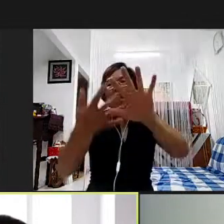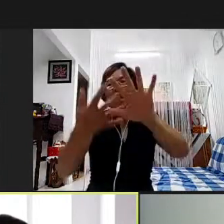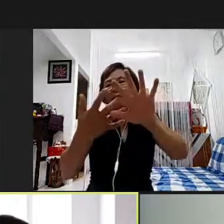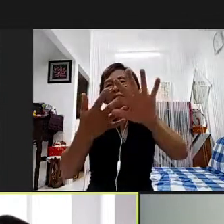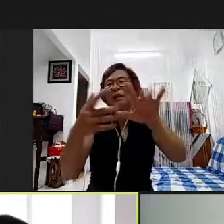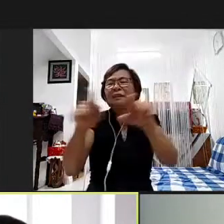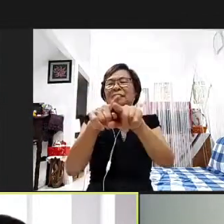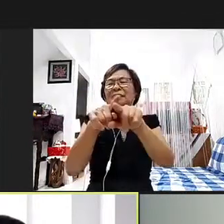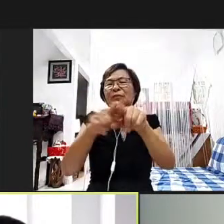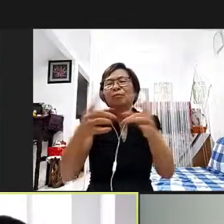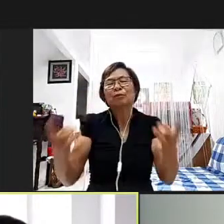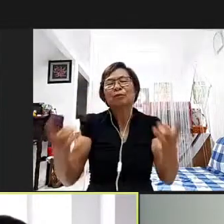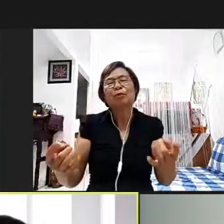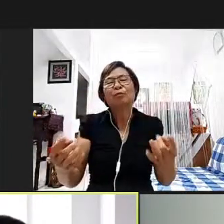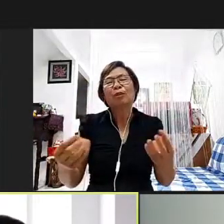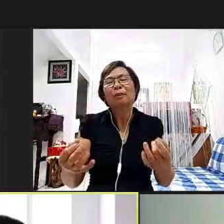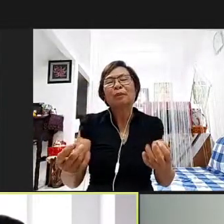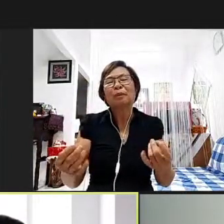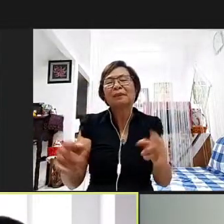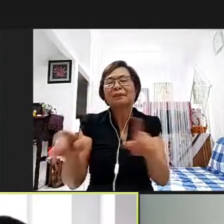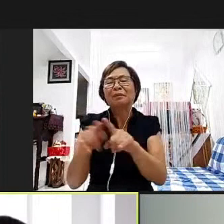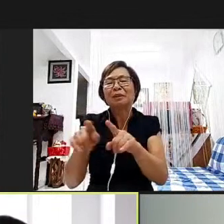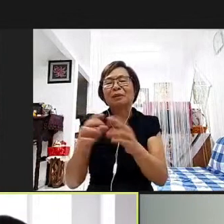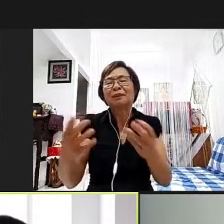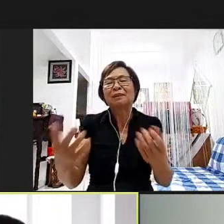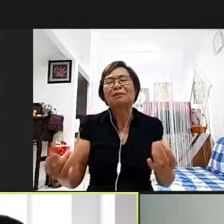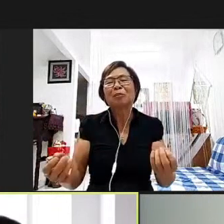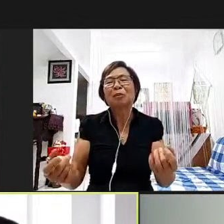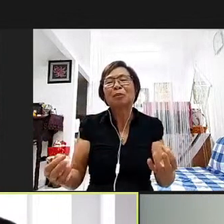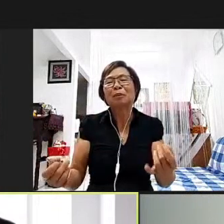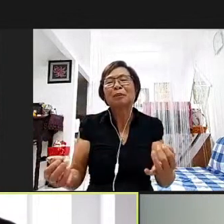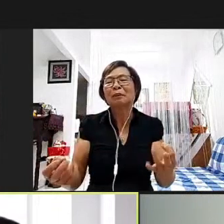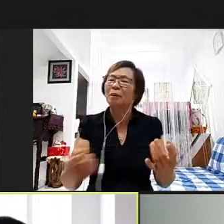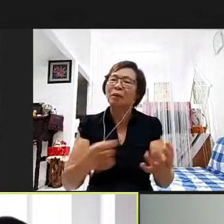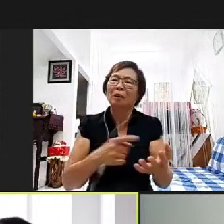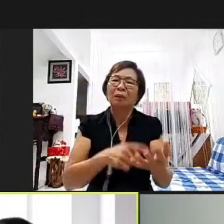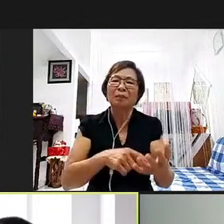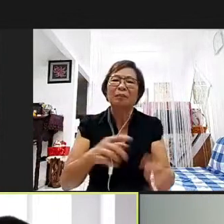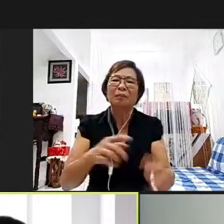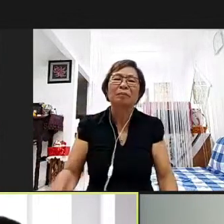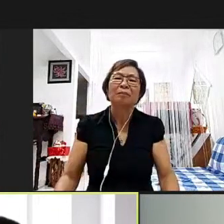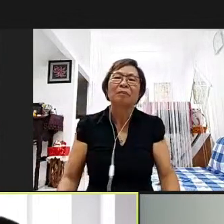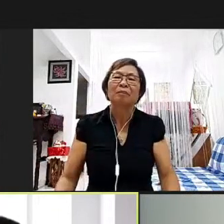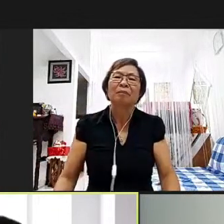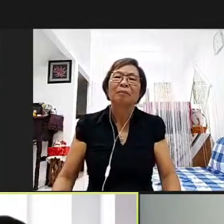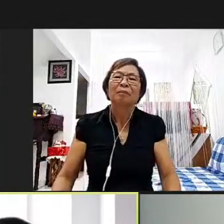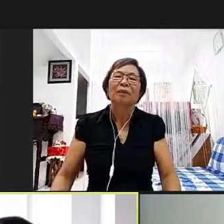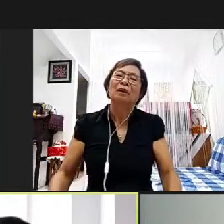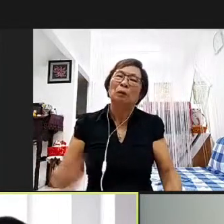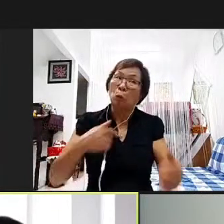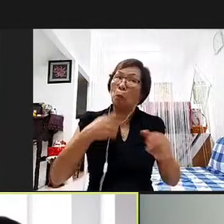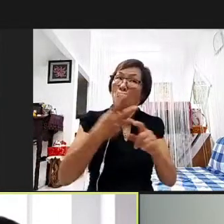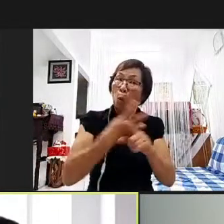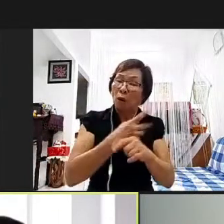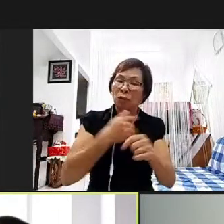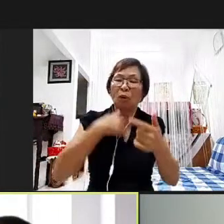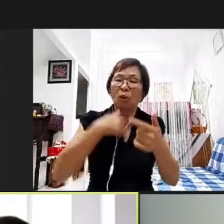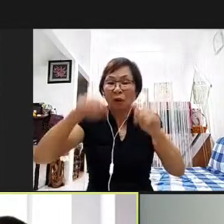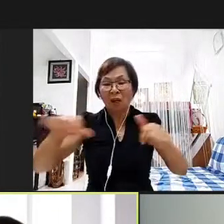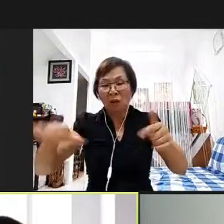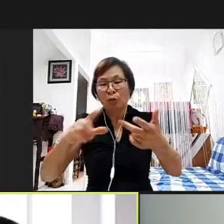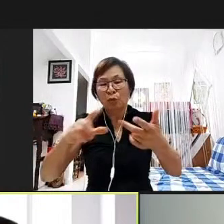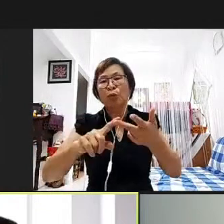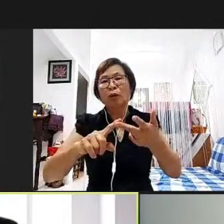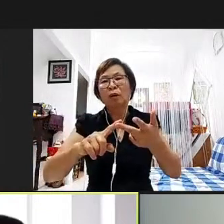chanting every day. I chant. Like chanting Namo Tassa. So it could have been worse. What can I do now? This shall